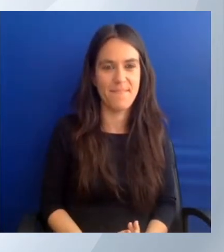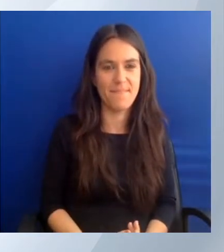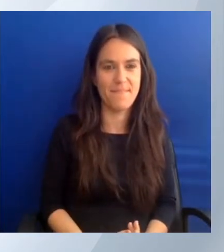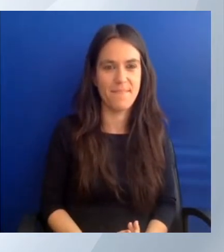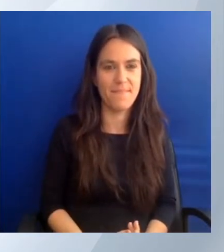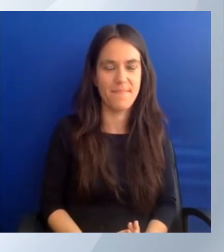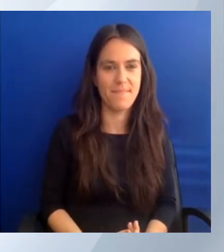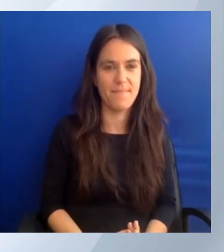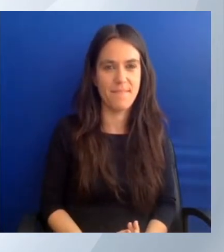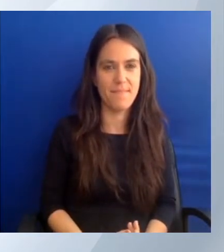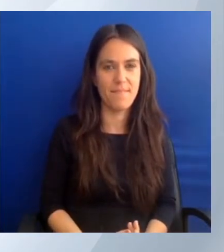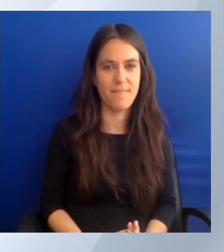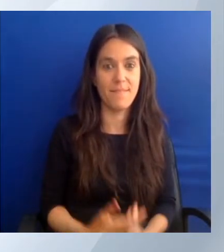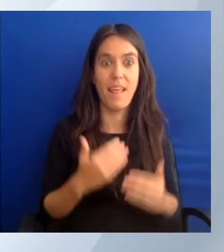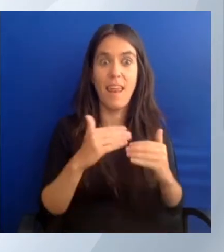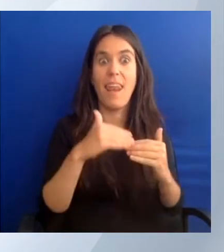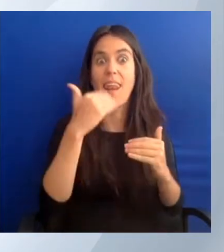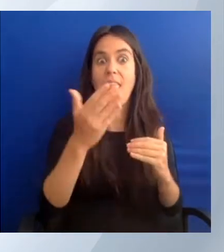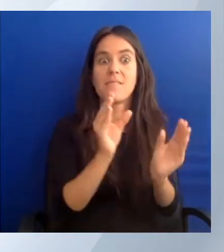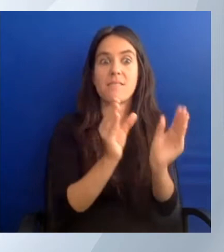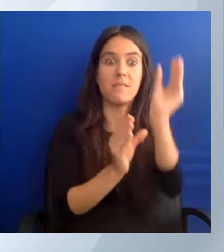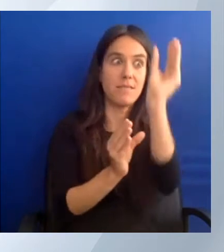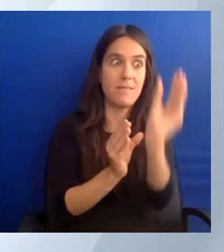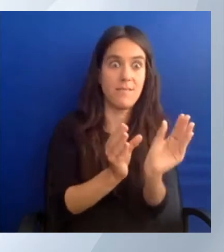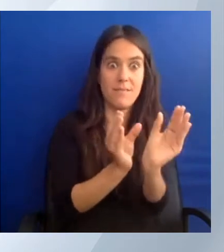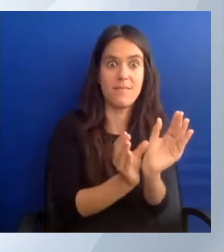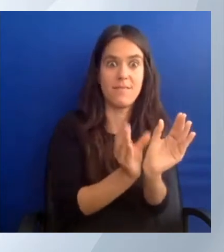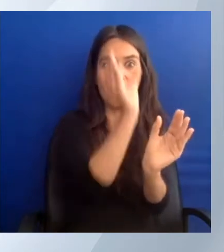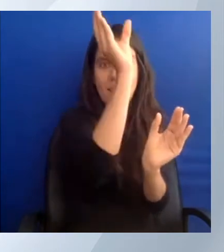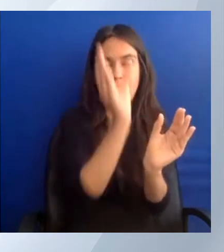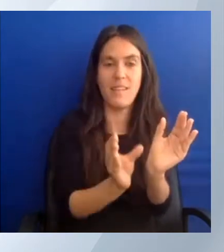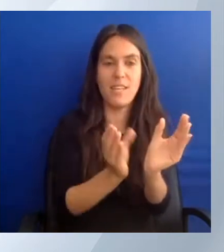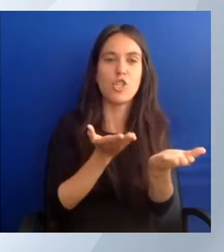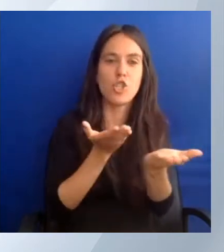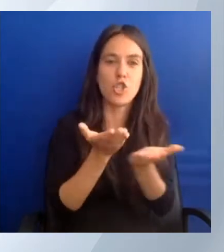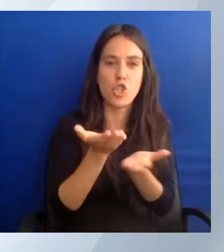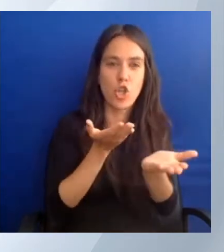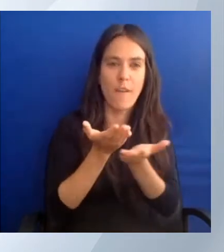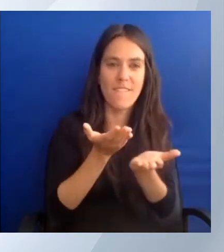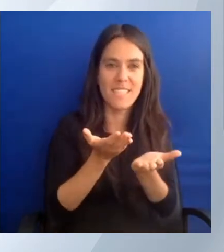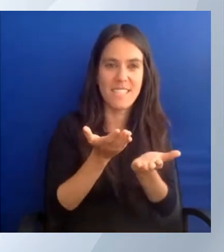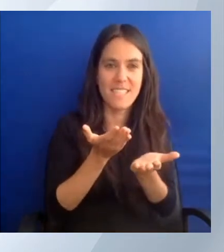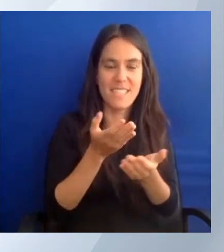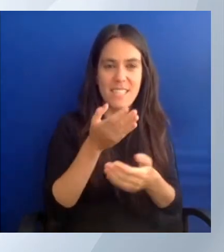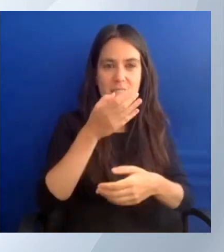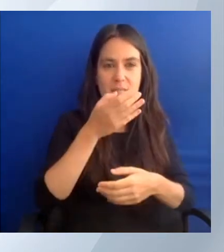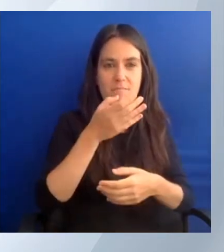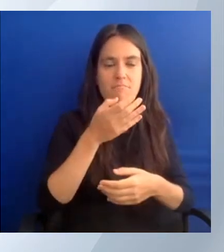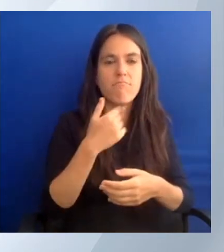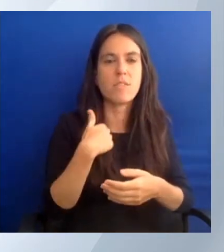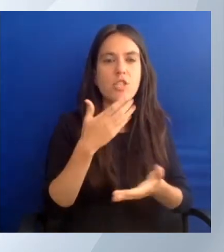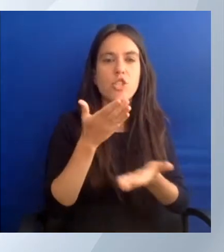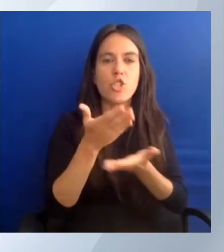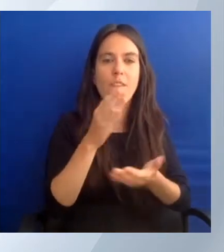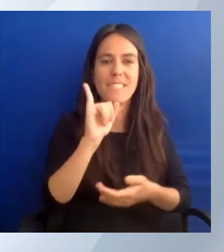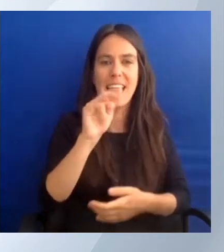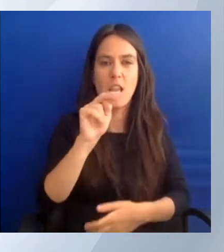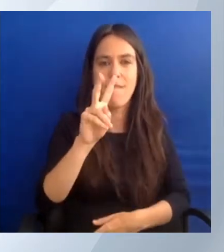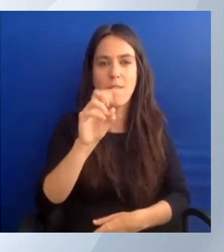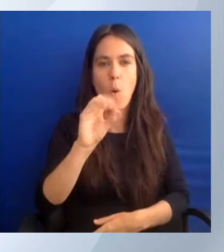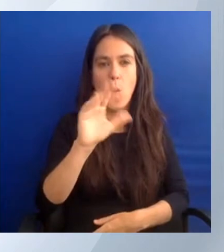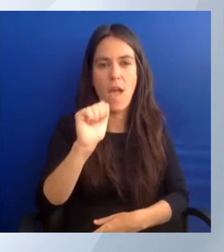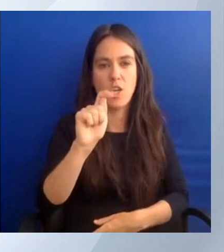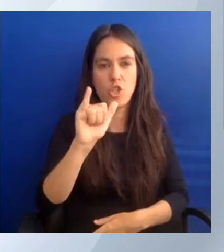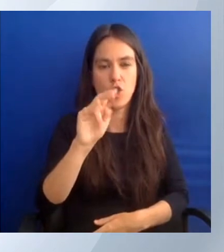The next building block is service invocation. Let's suppose I have an application front end which wants to make